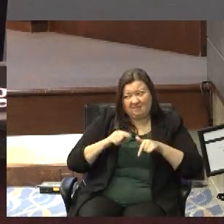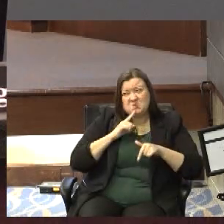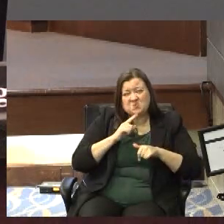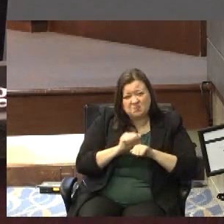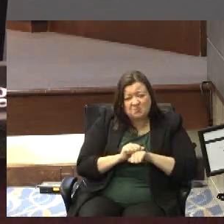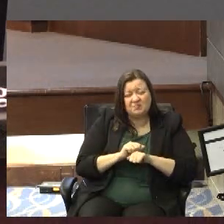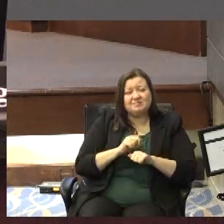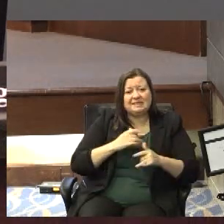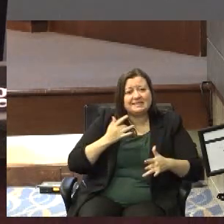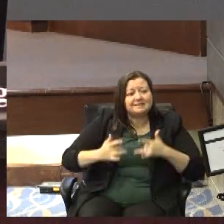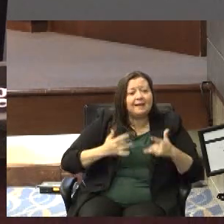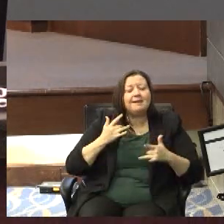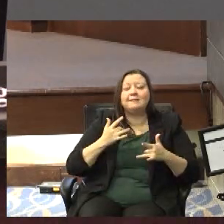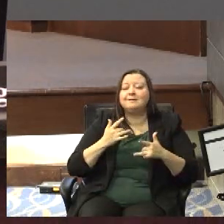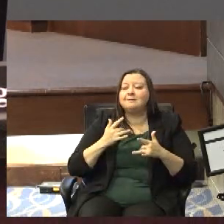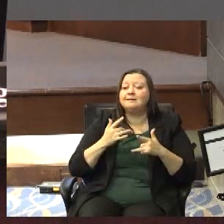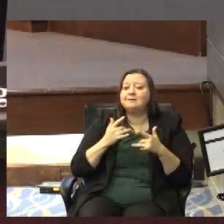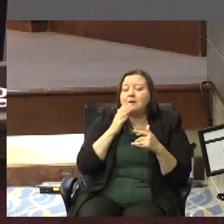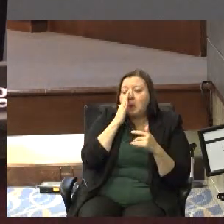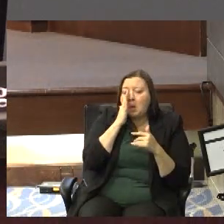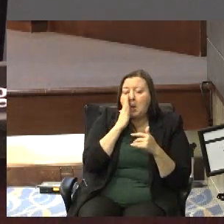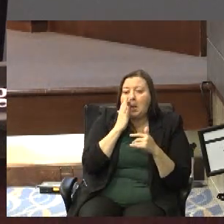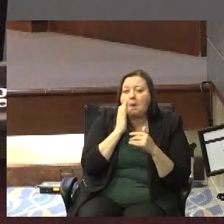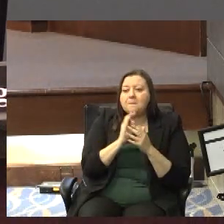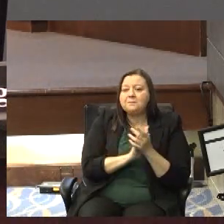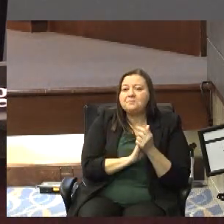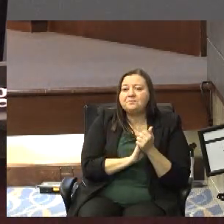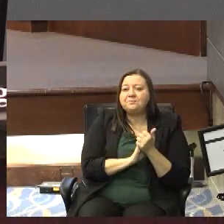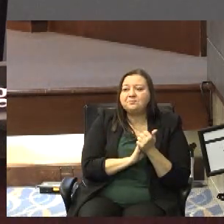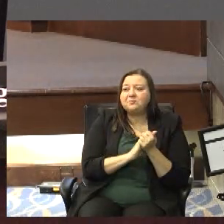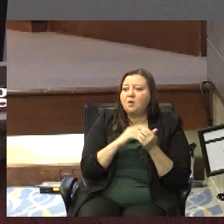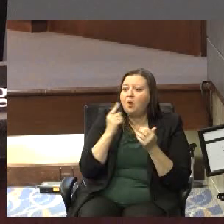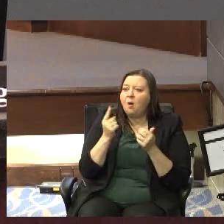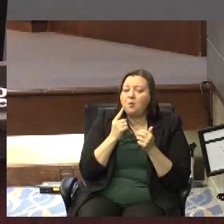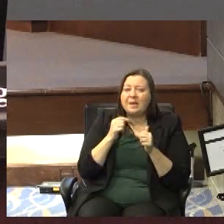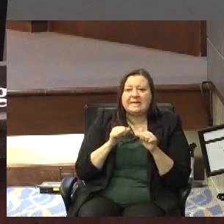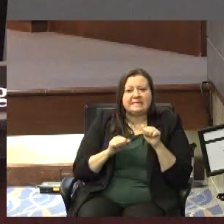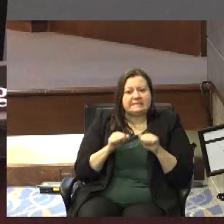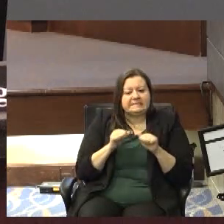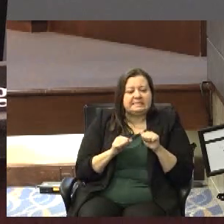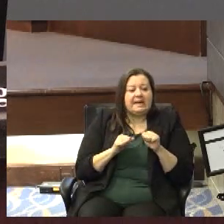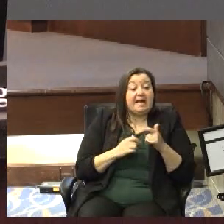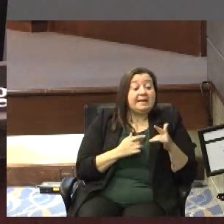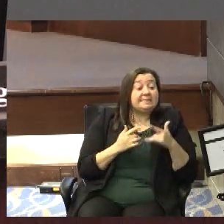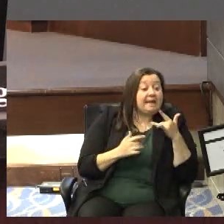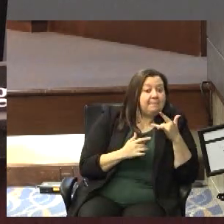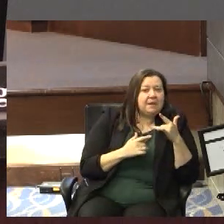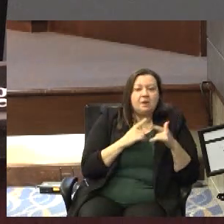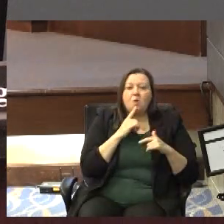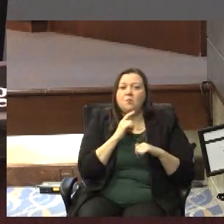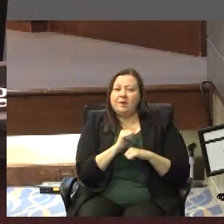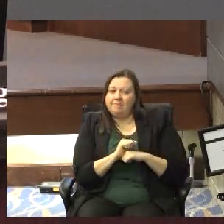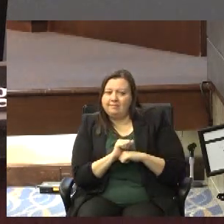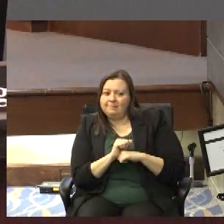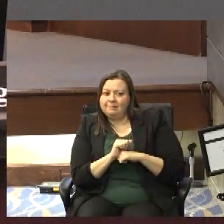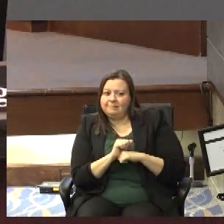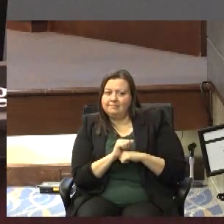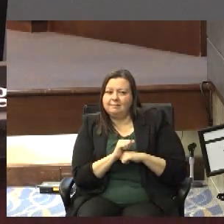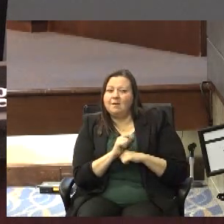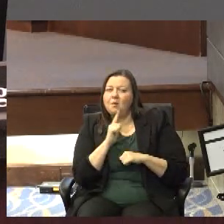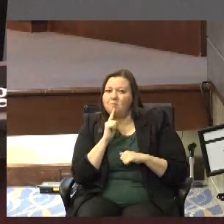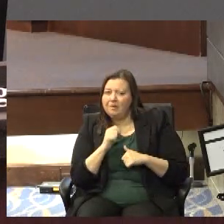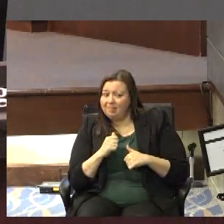the Riverway and the public access there. I'm always torn between the excitement of that and then the reality that